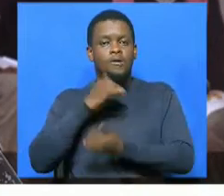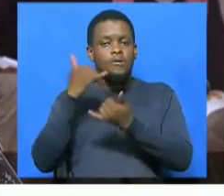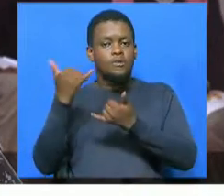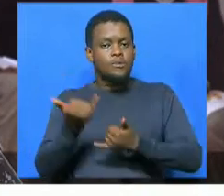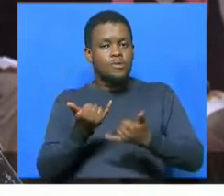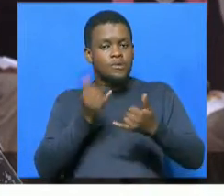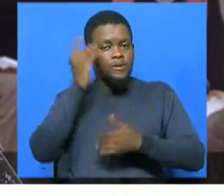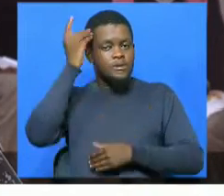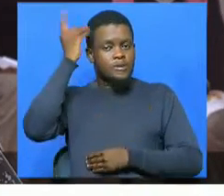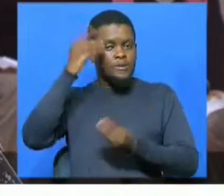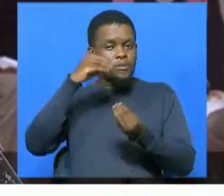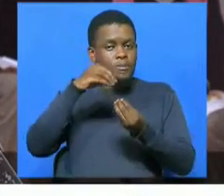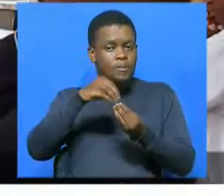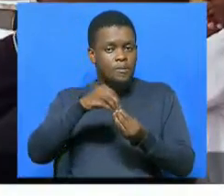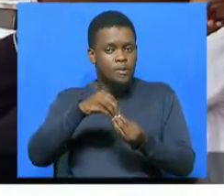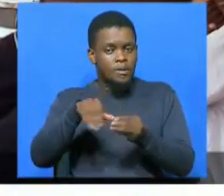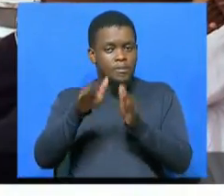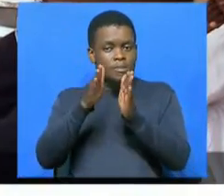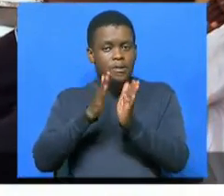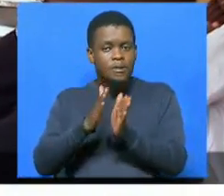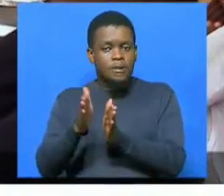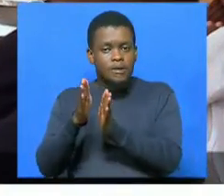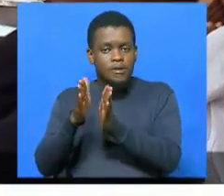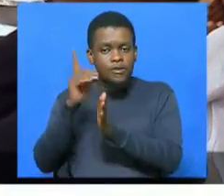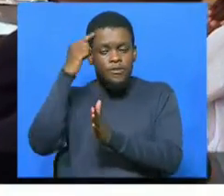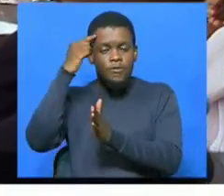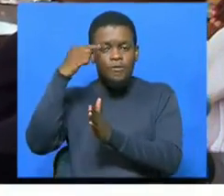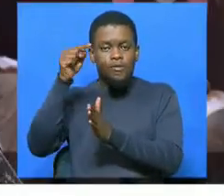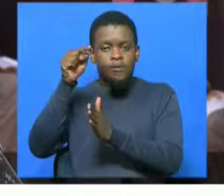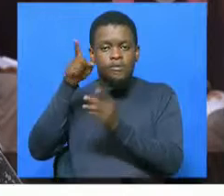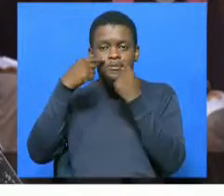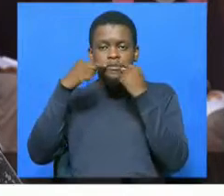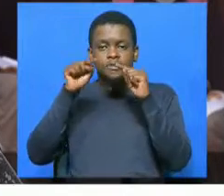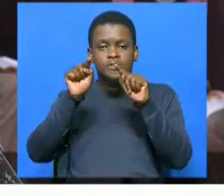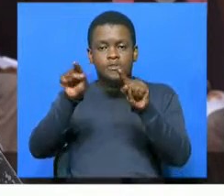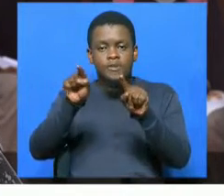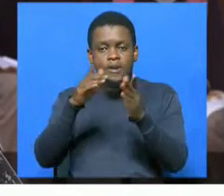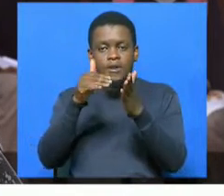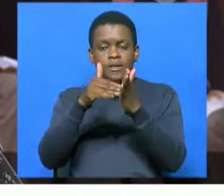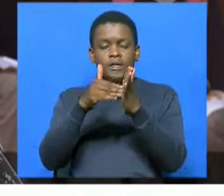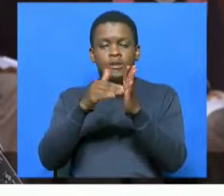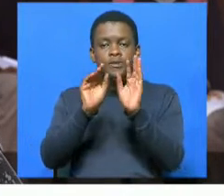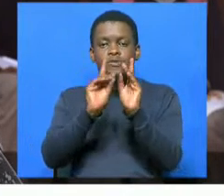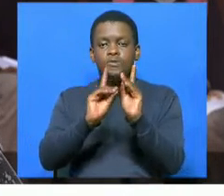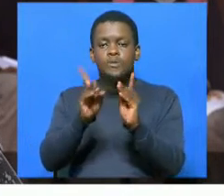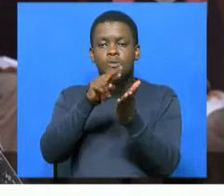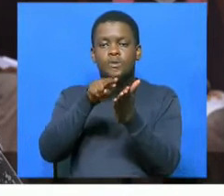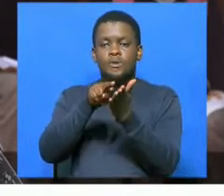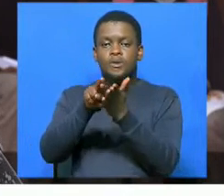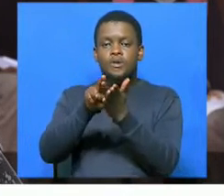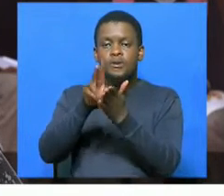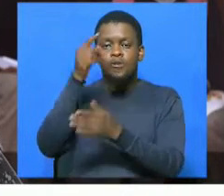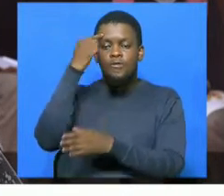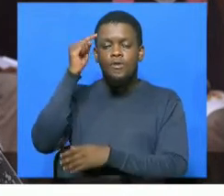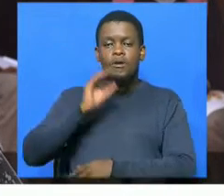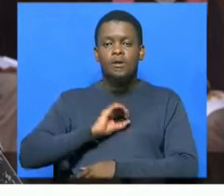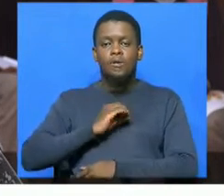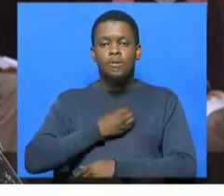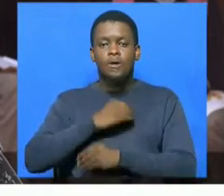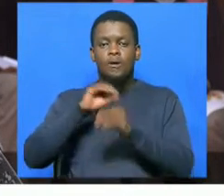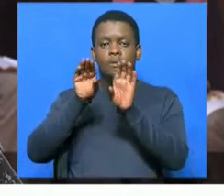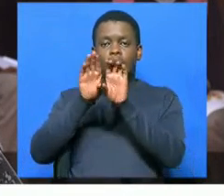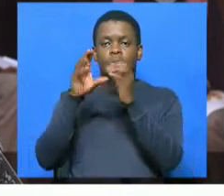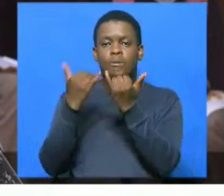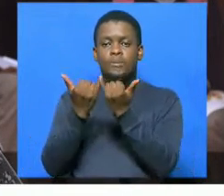big, to strive for greatness, and to contribute positively to our